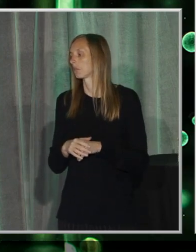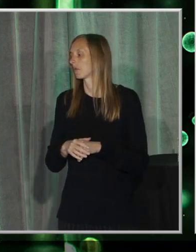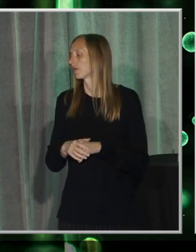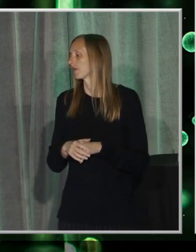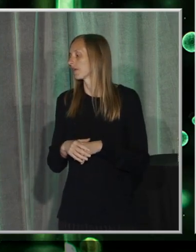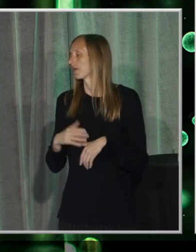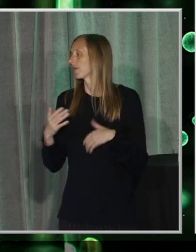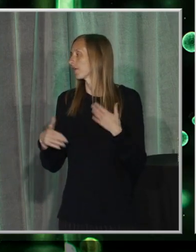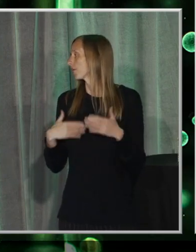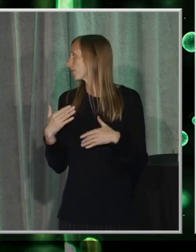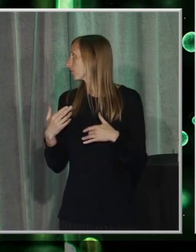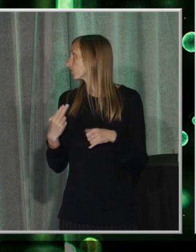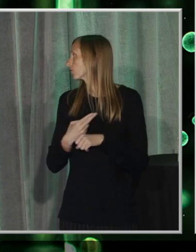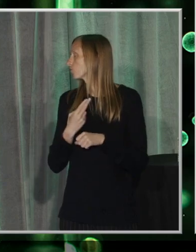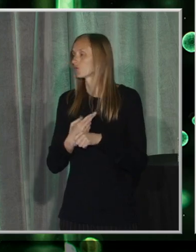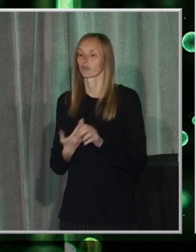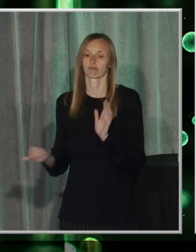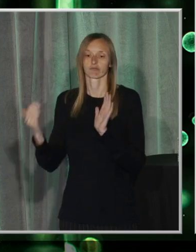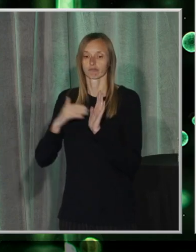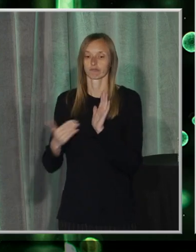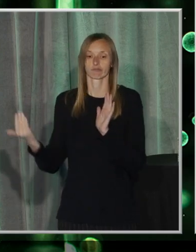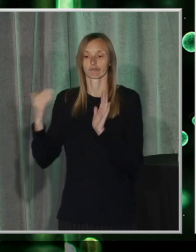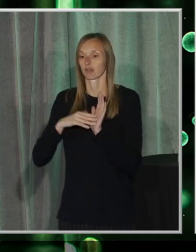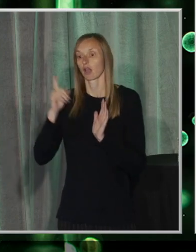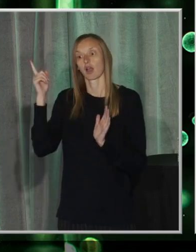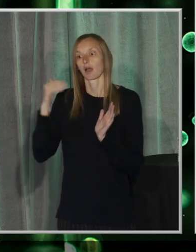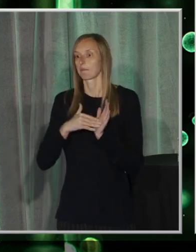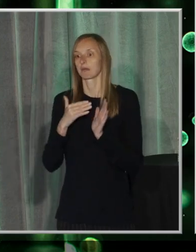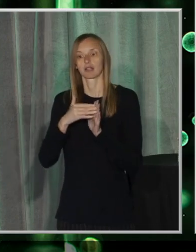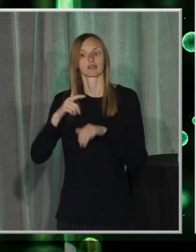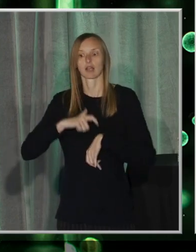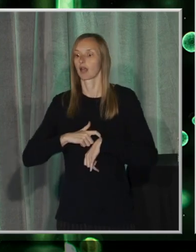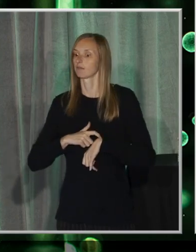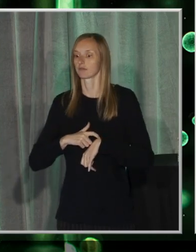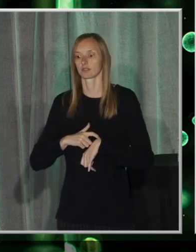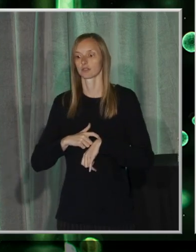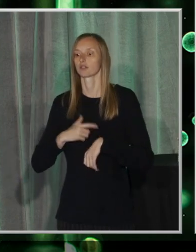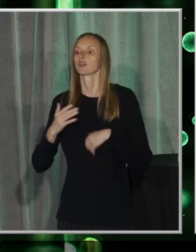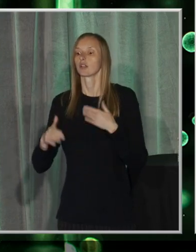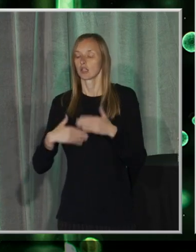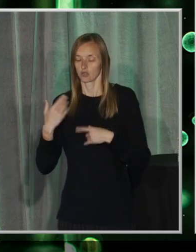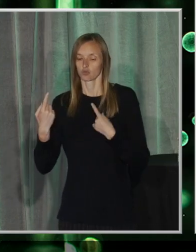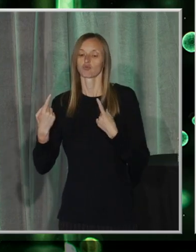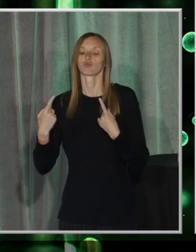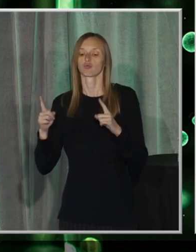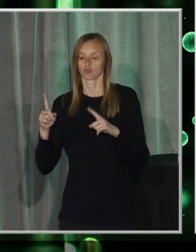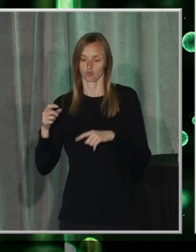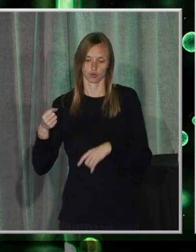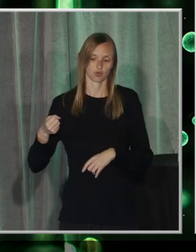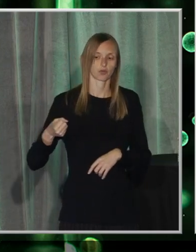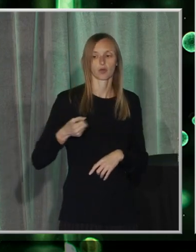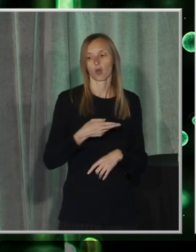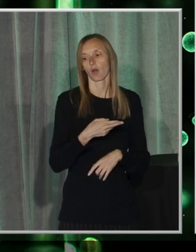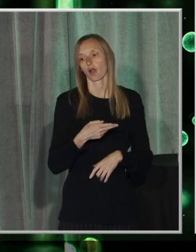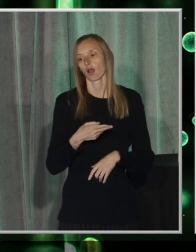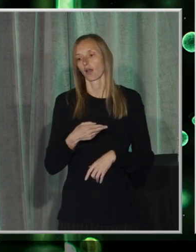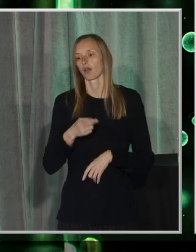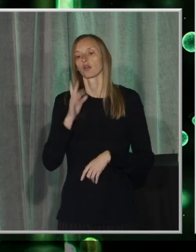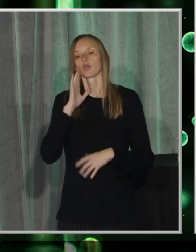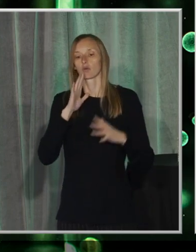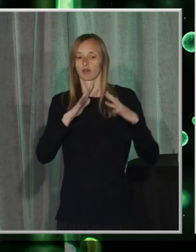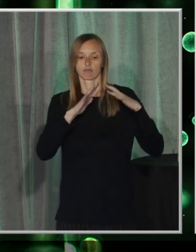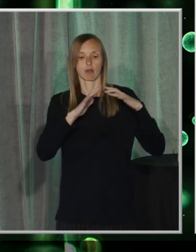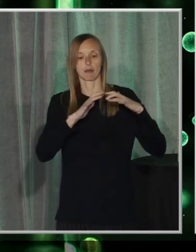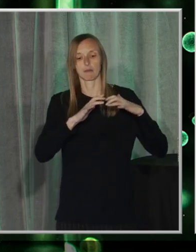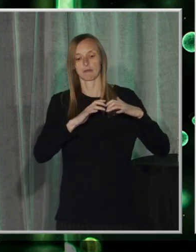even after reusing it for a million times, when you end up throwing it away, it will be